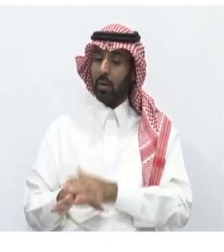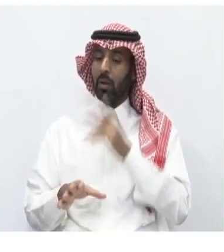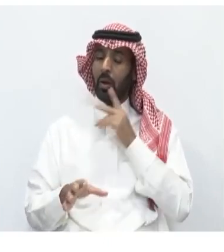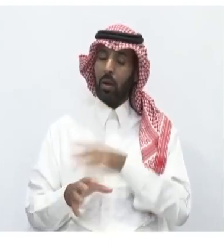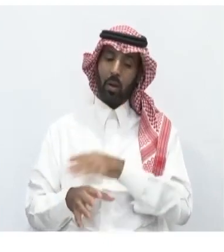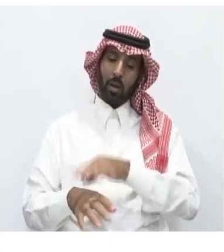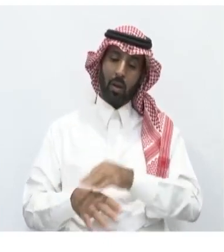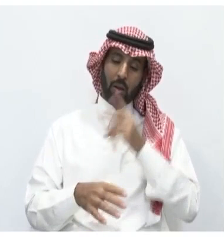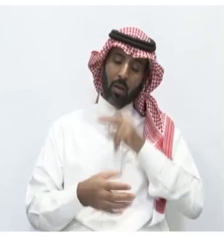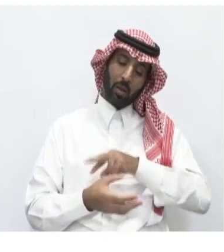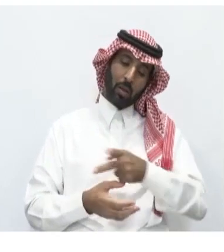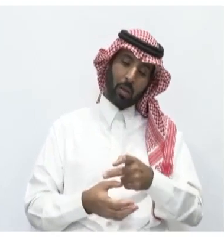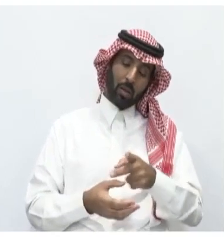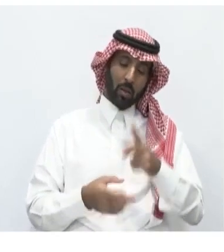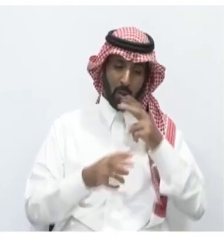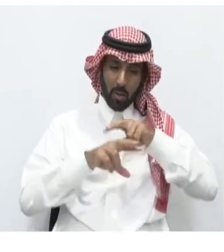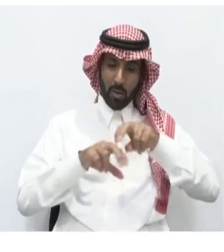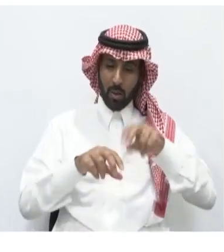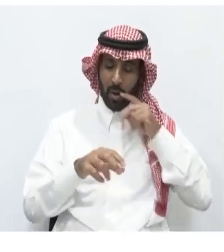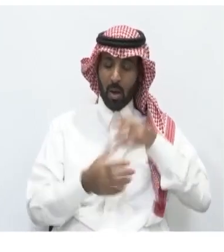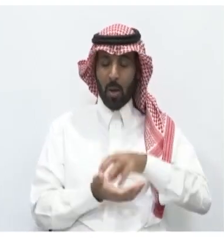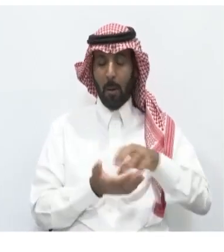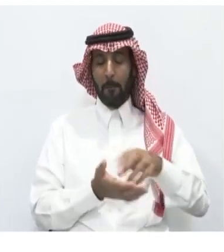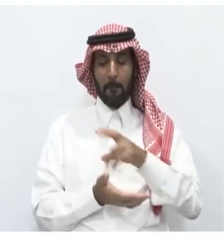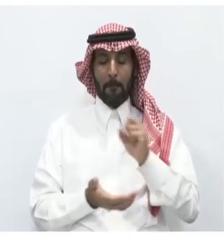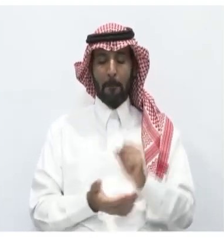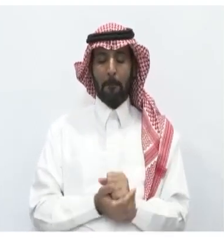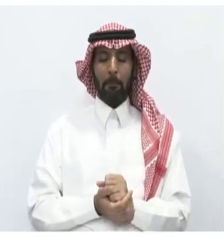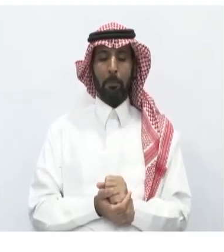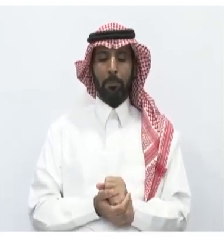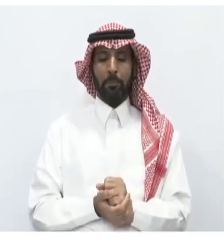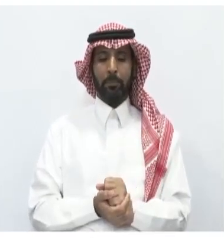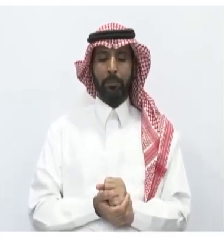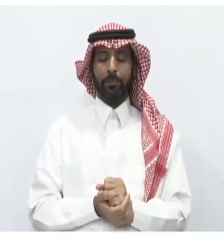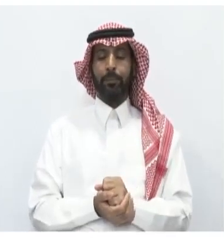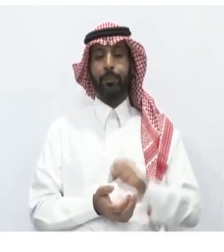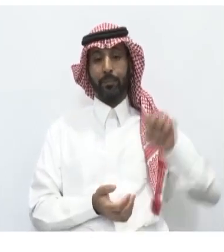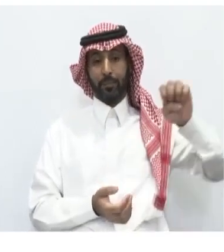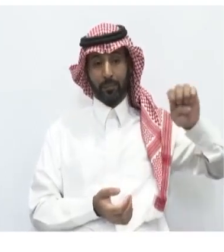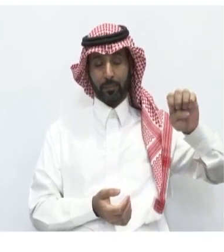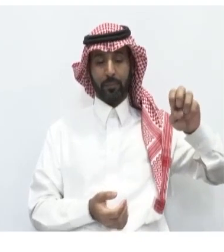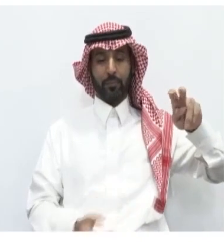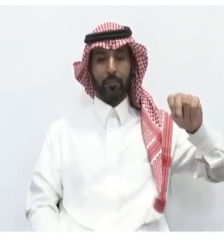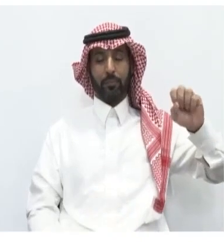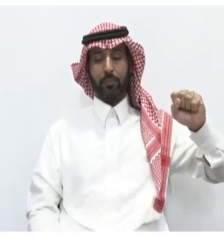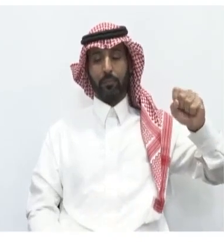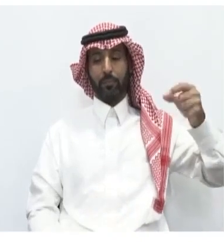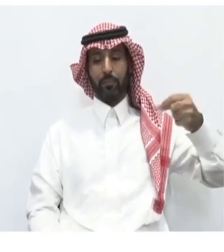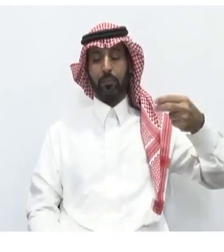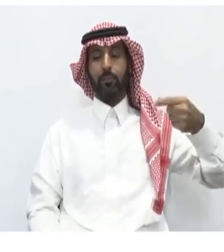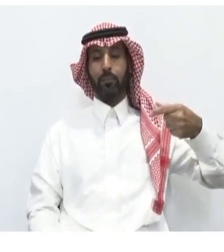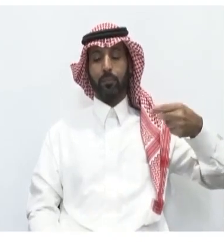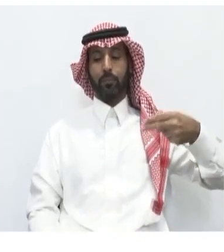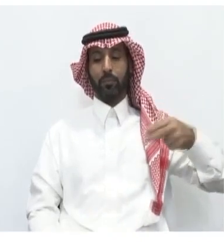to another hotel. So there aren't, very good. There aren't enough rooms for us in the